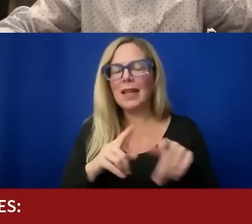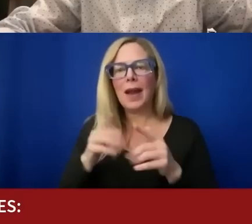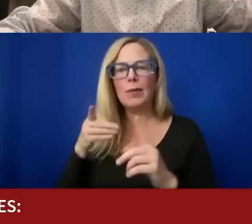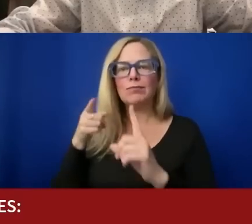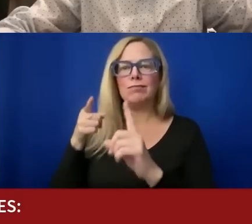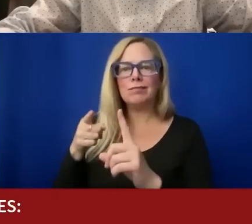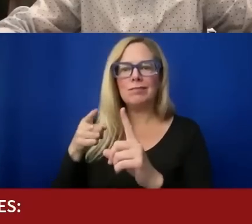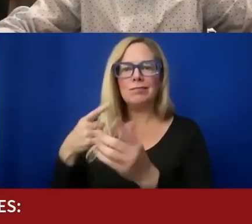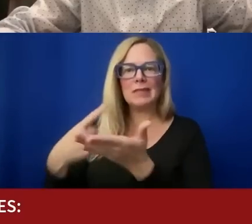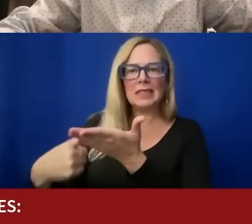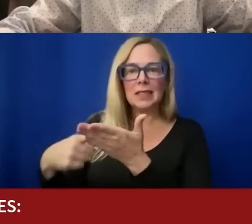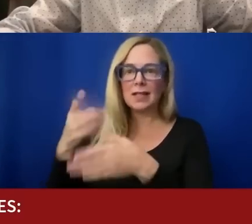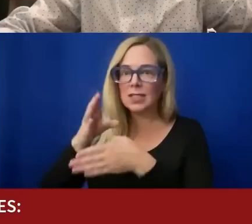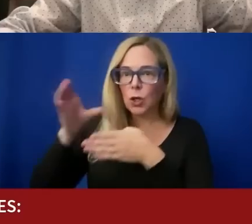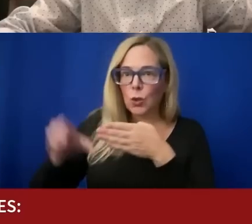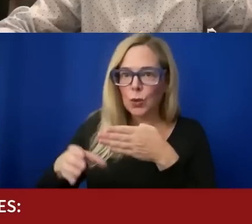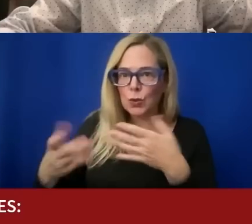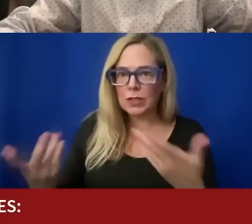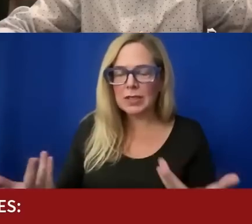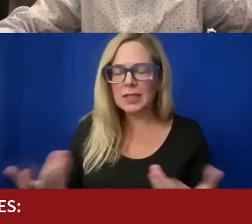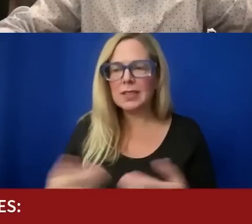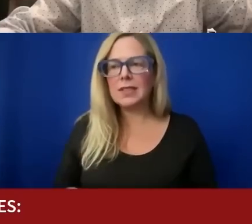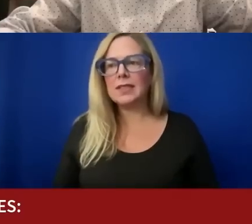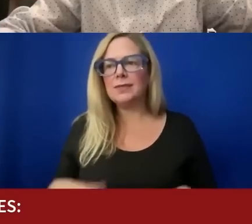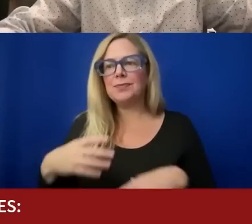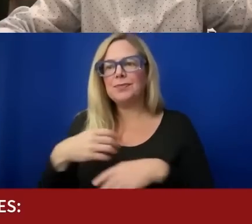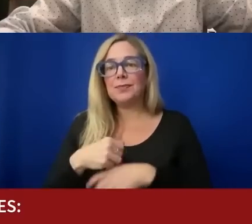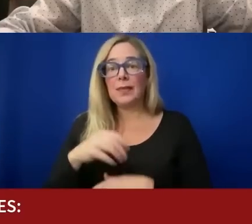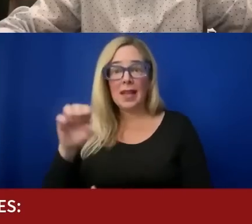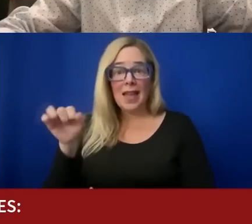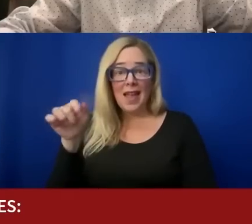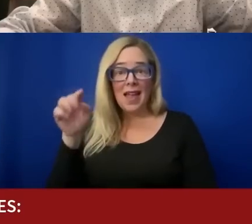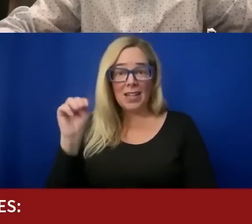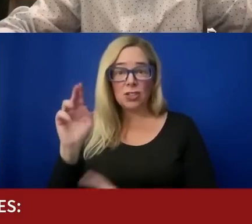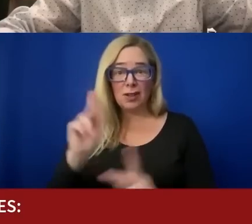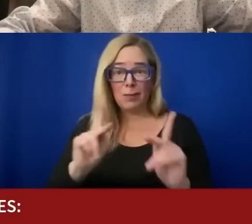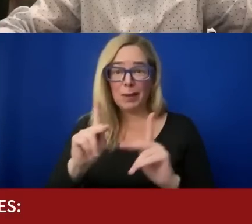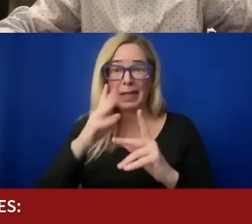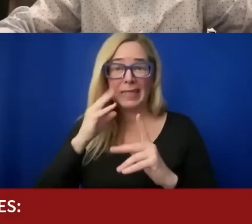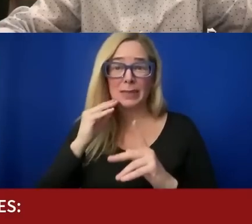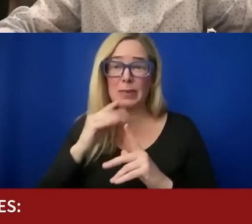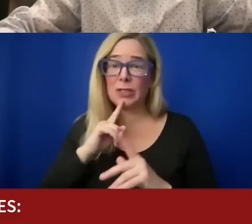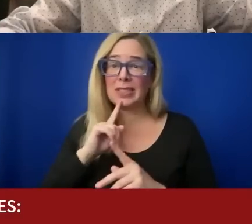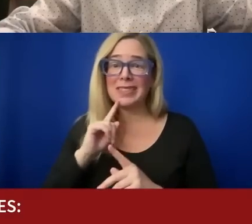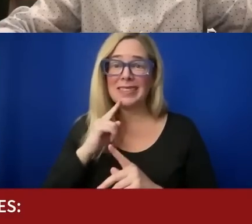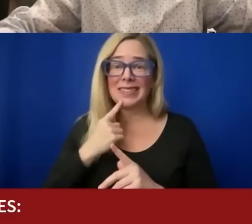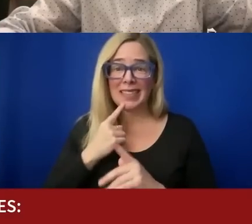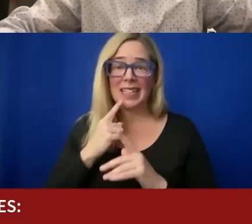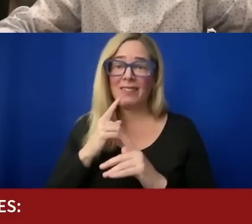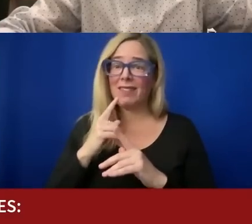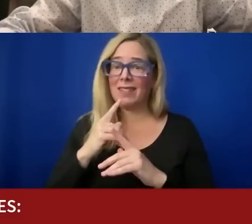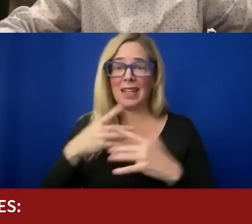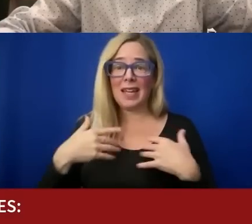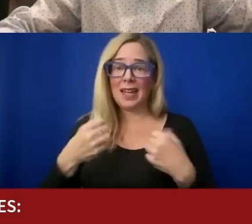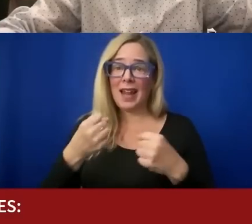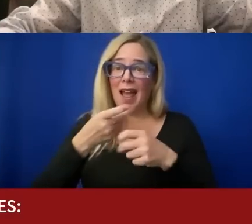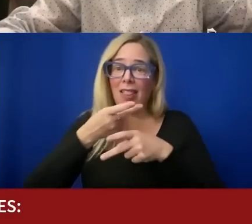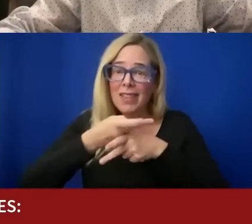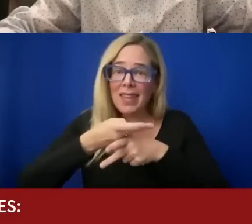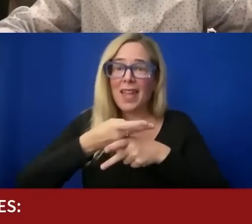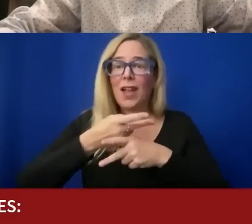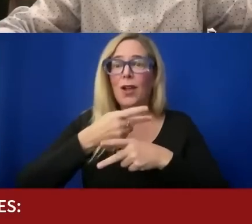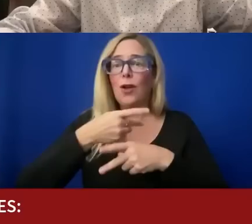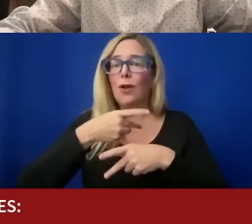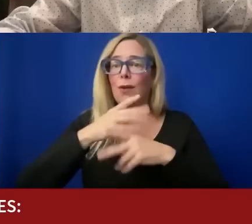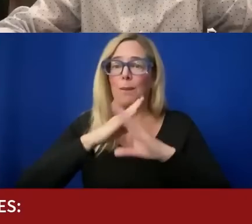conclusions. But overall, SGM people with disabilities experience significant healthcare barriers, right? We noted that there are about 3 to 8